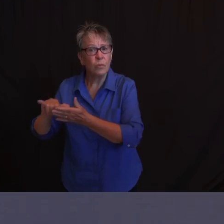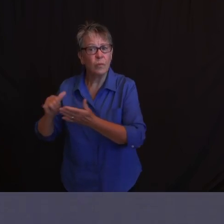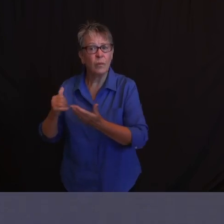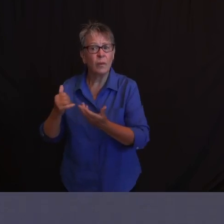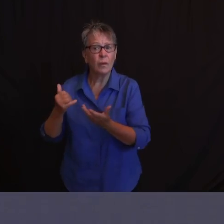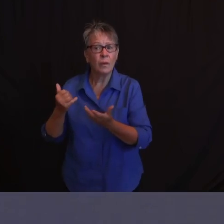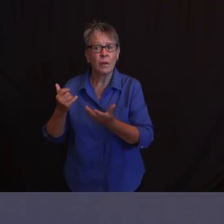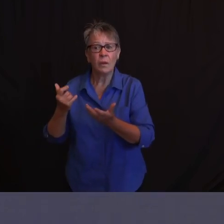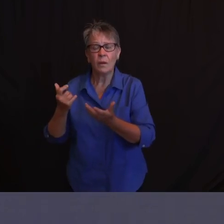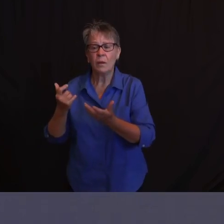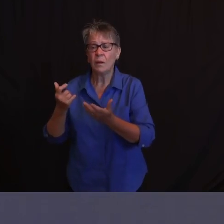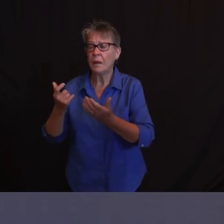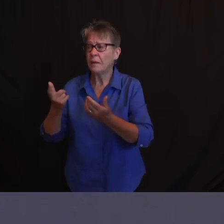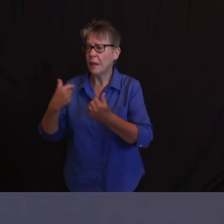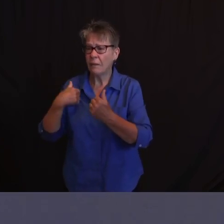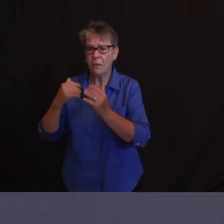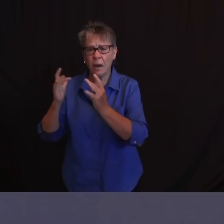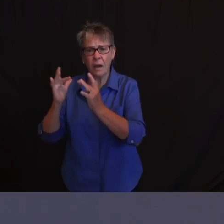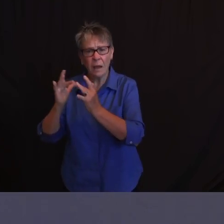protests have led to a rise in cases?